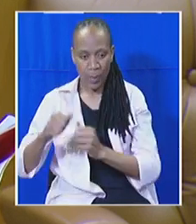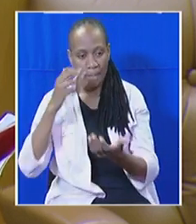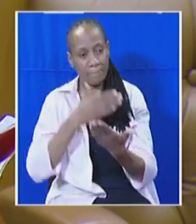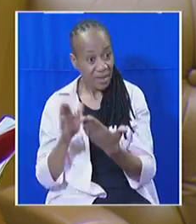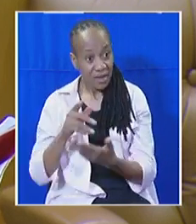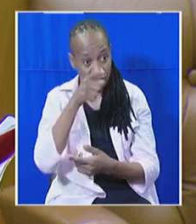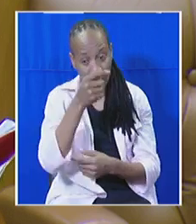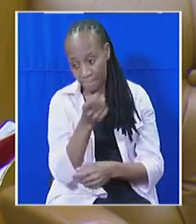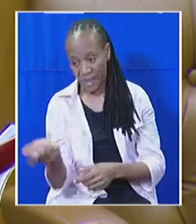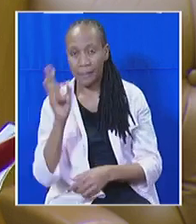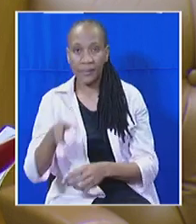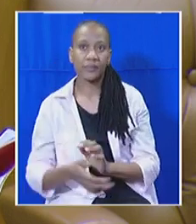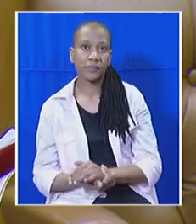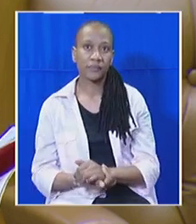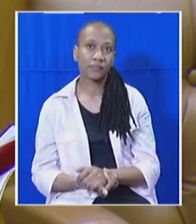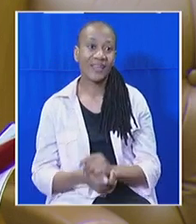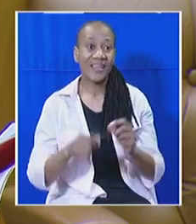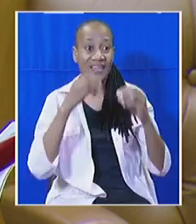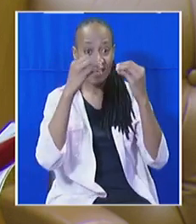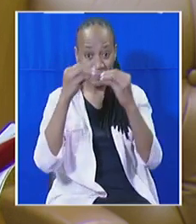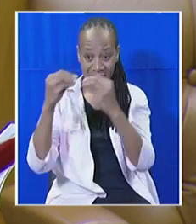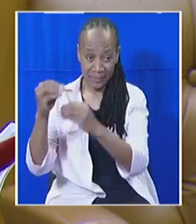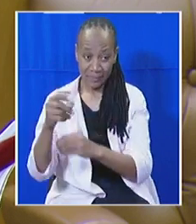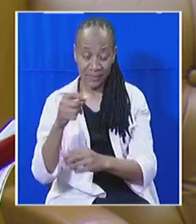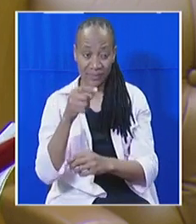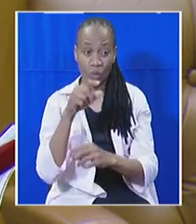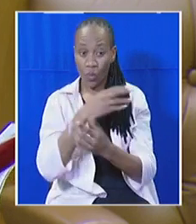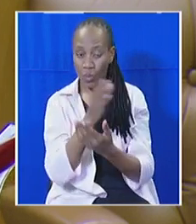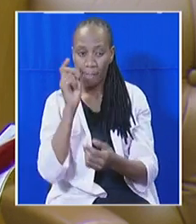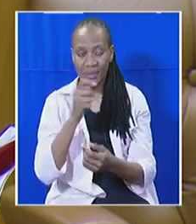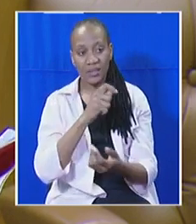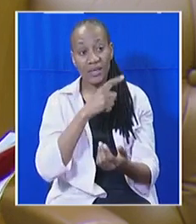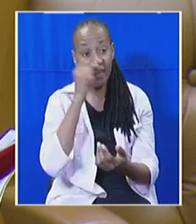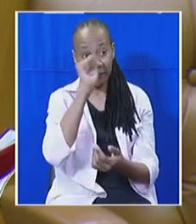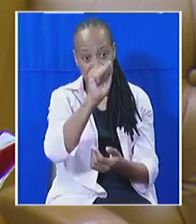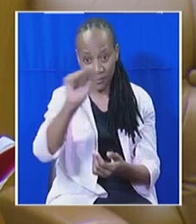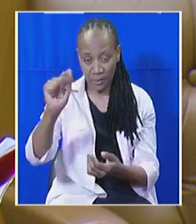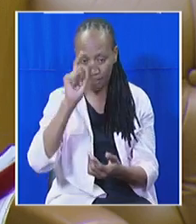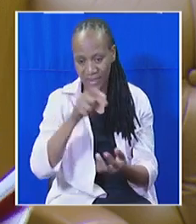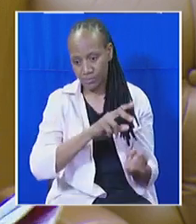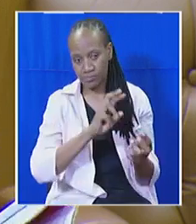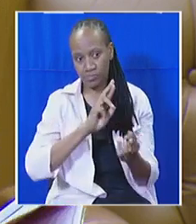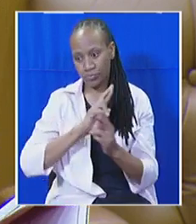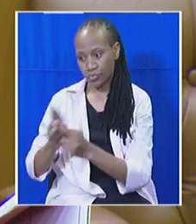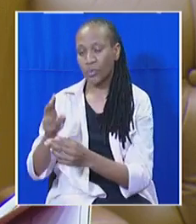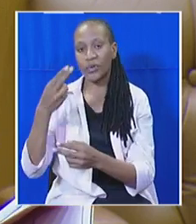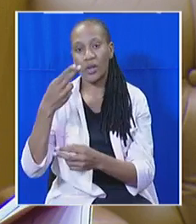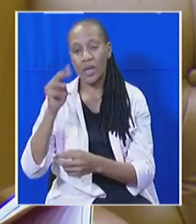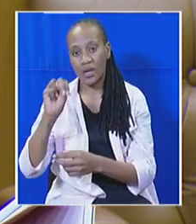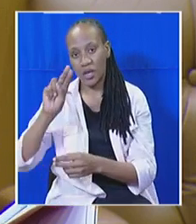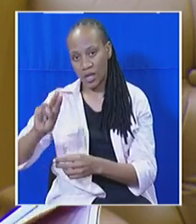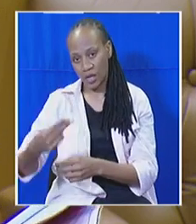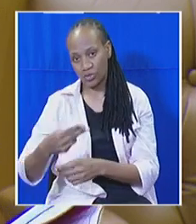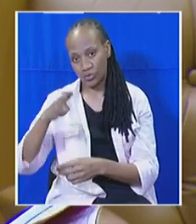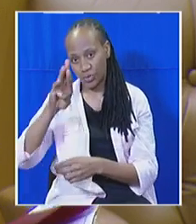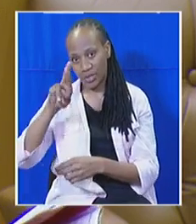terminated. And the names of the companies of these contractors must be provided to NHBRC for investigation further. Thank